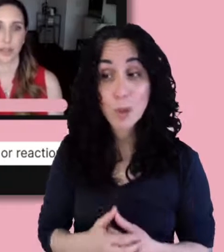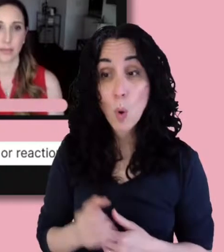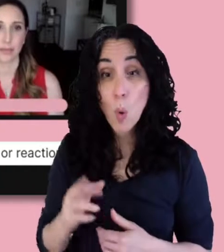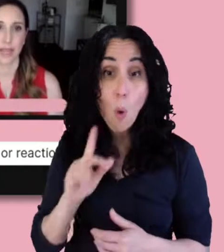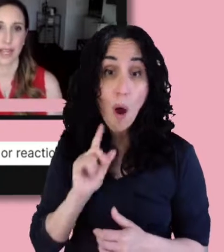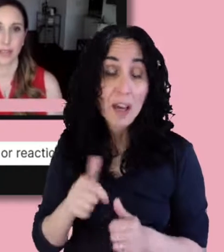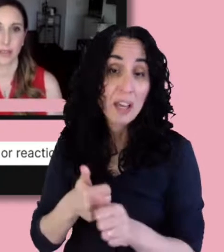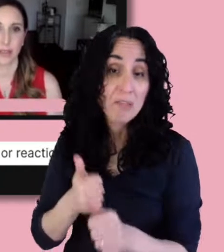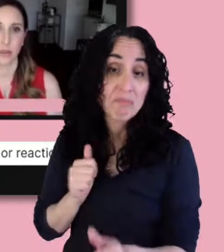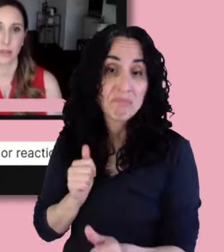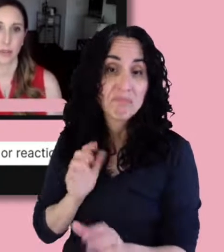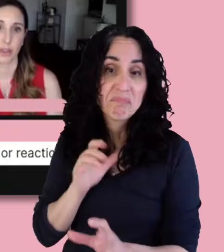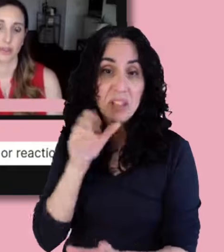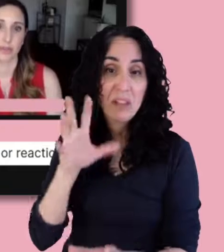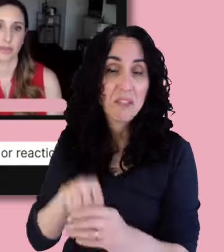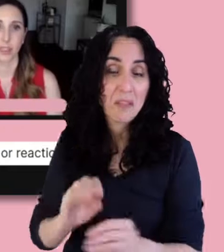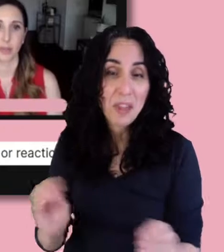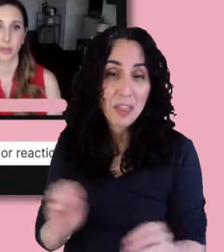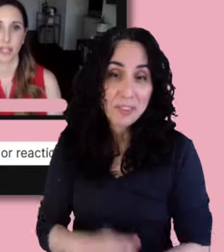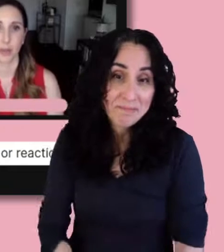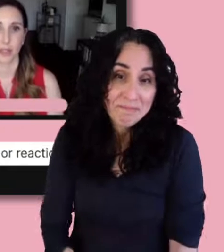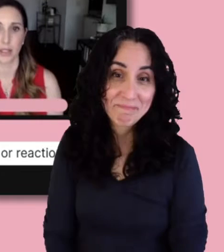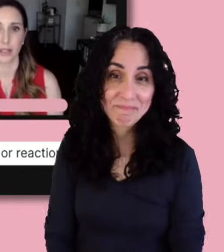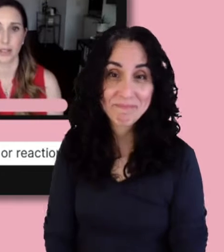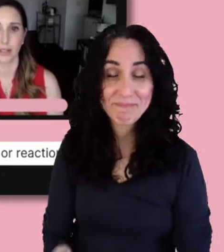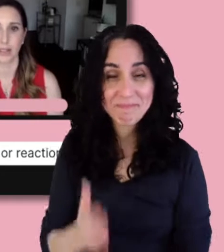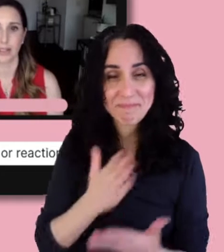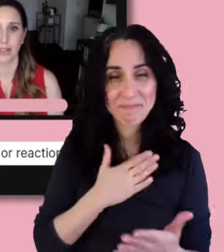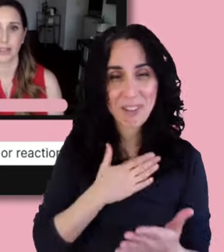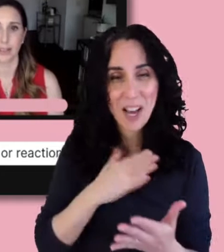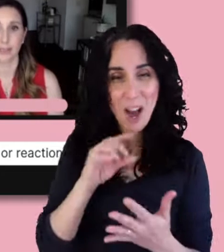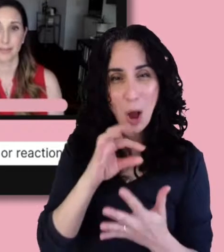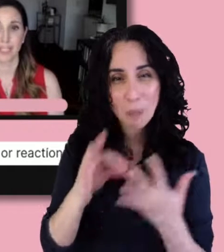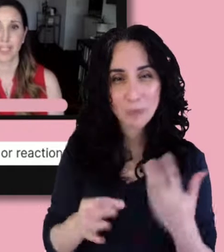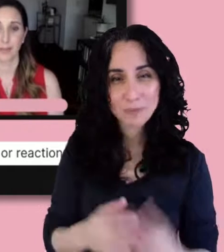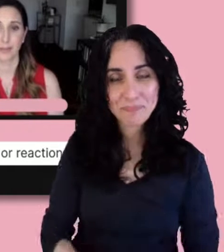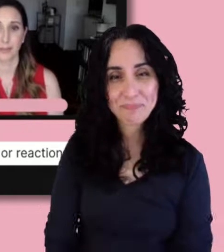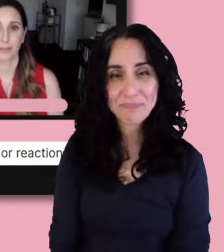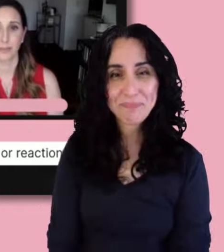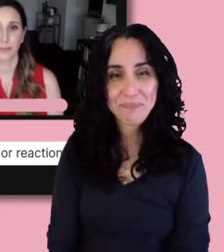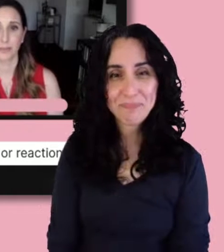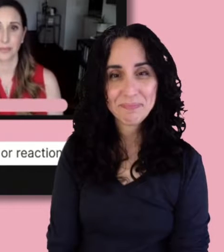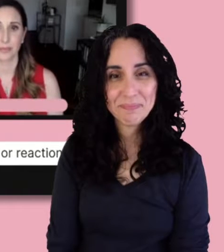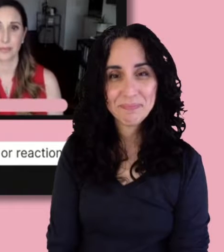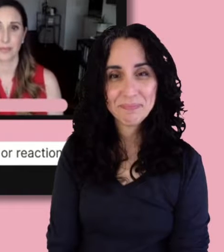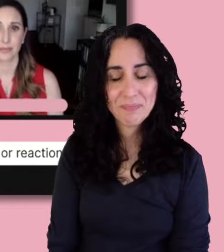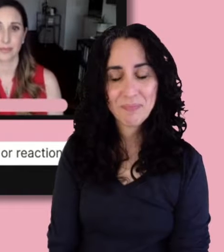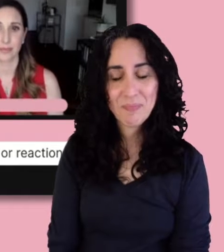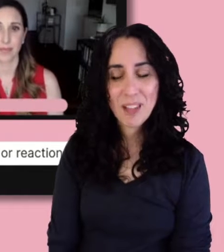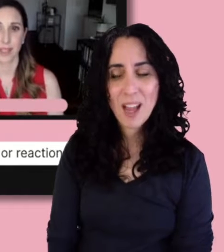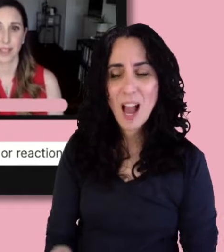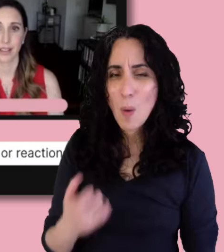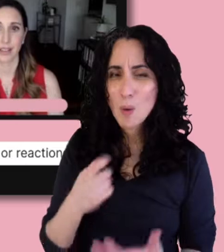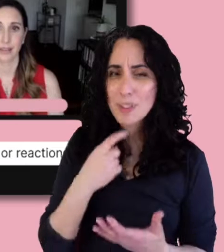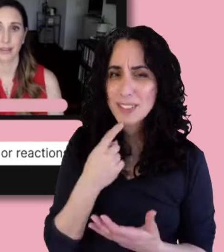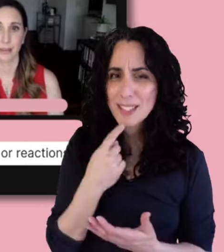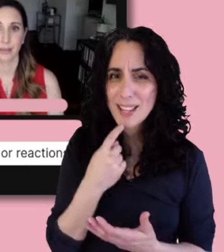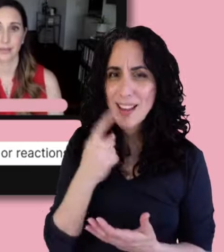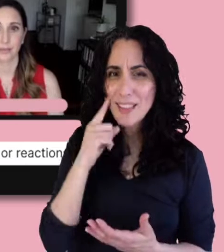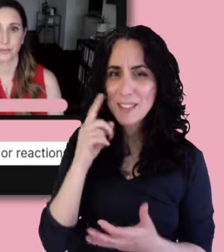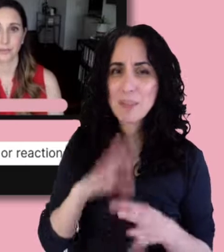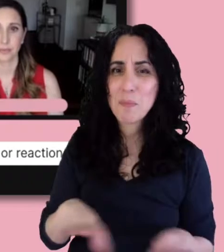whatsoever. And those are sort of some of the options. I just also want to take this time because I think everyone needs to hear it.